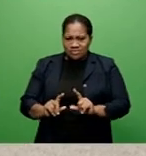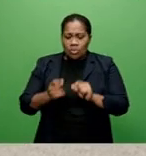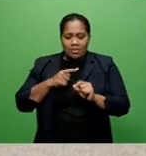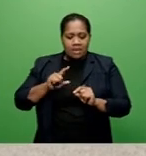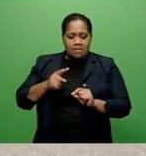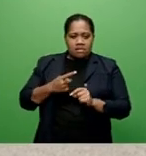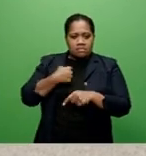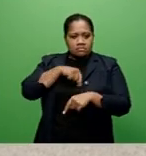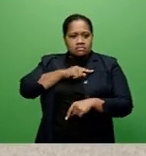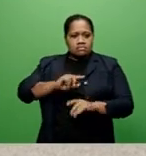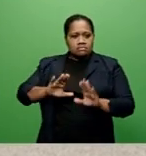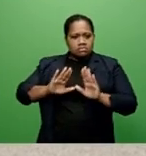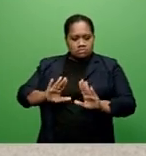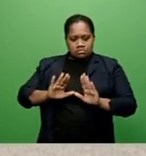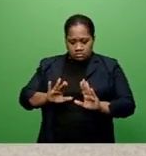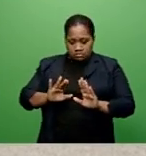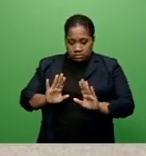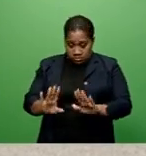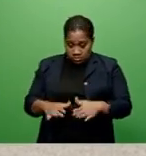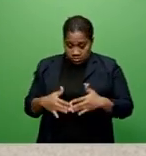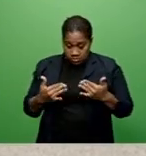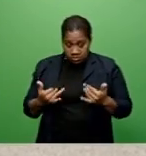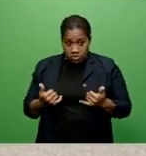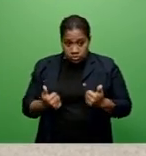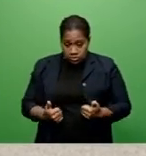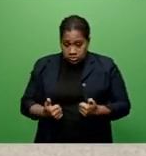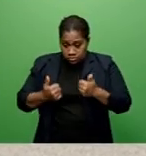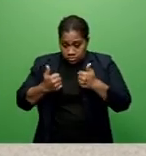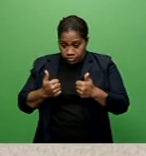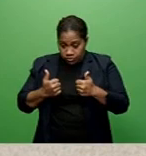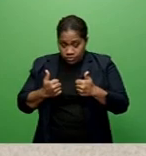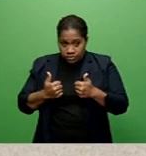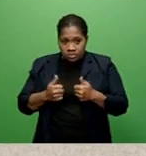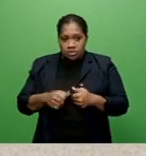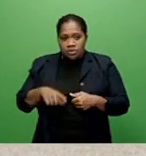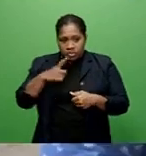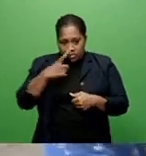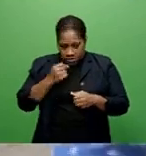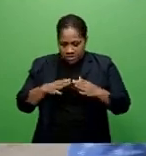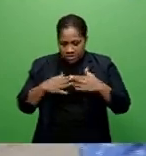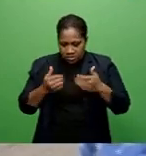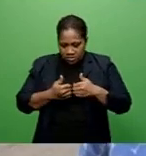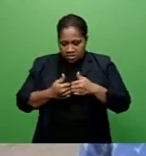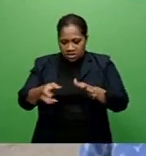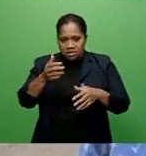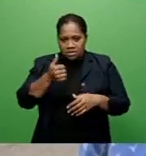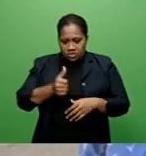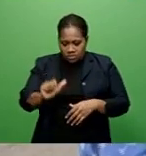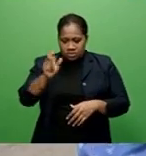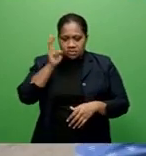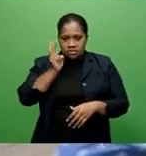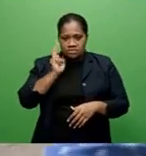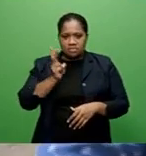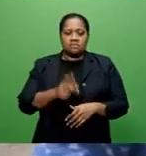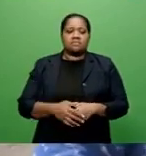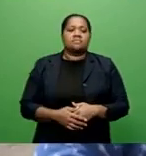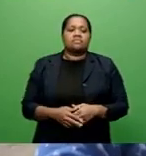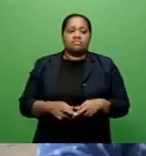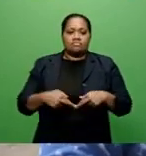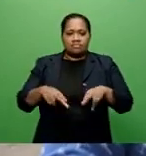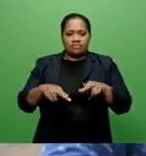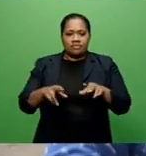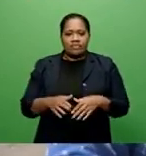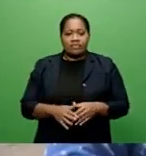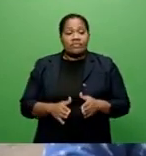day's sun on it before we can start sealing the road again. These contracted workers are putting their